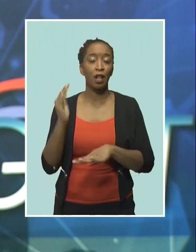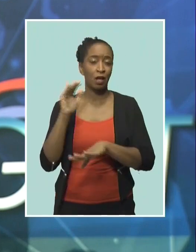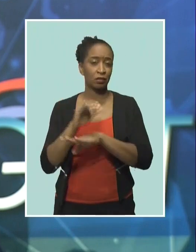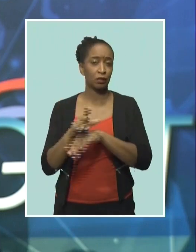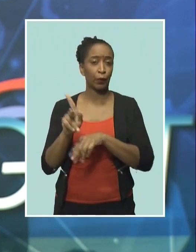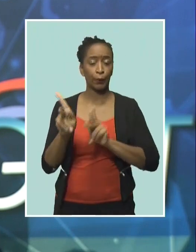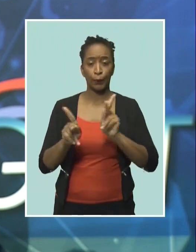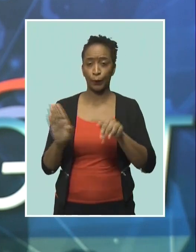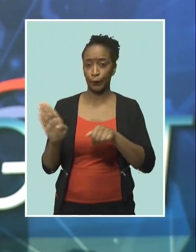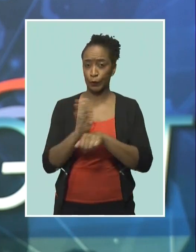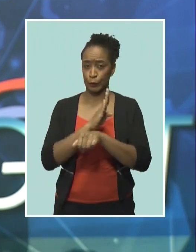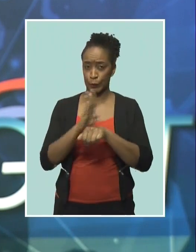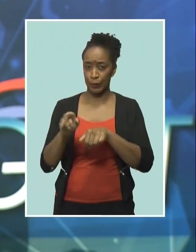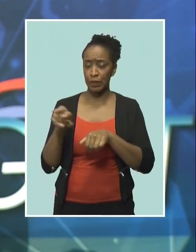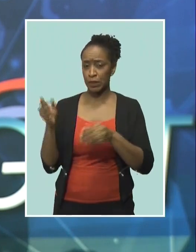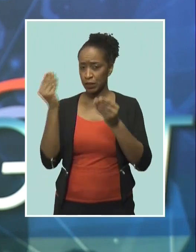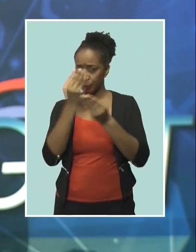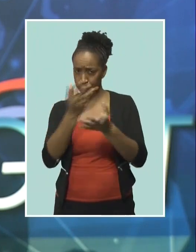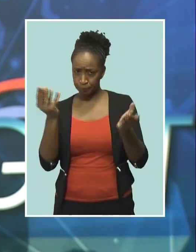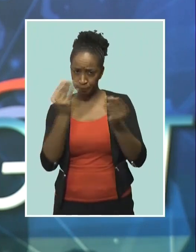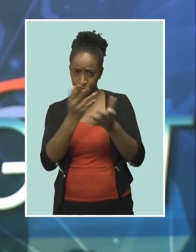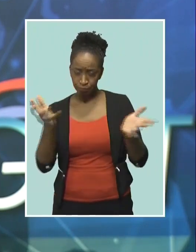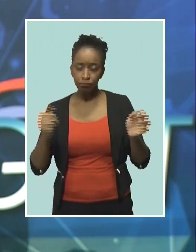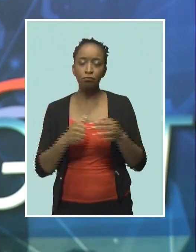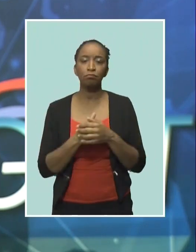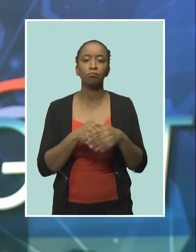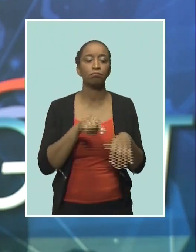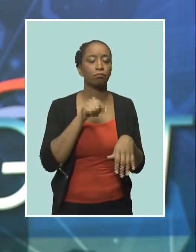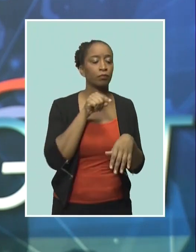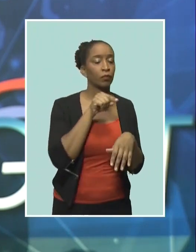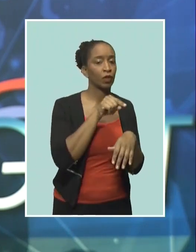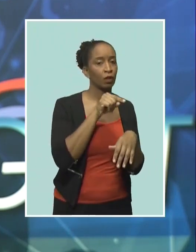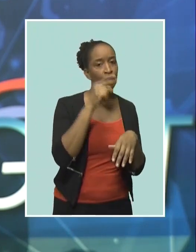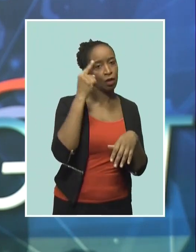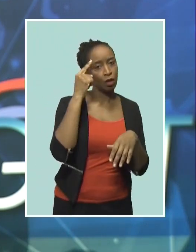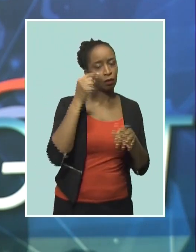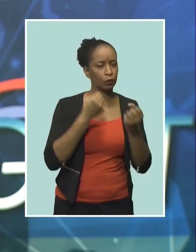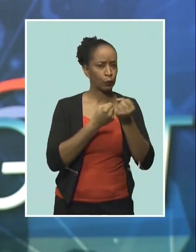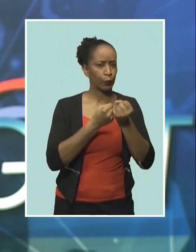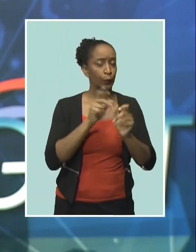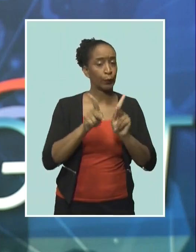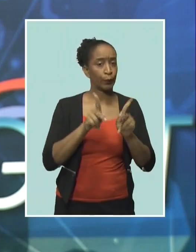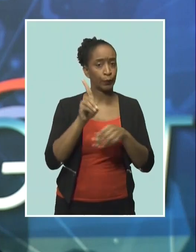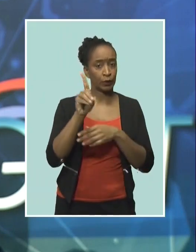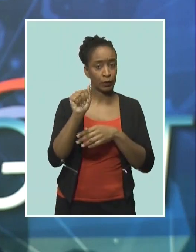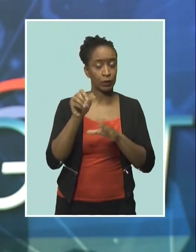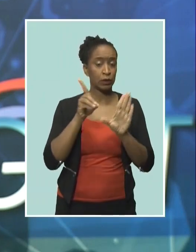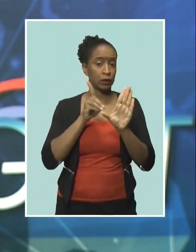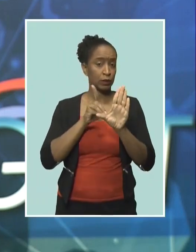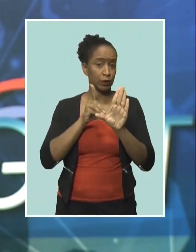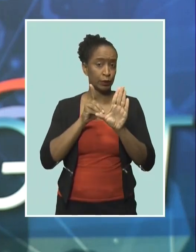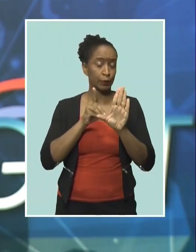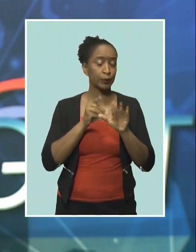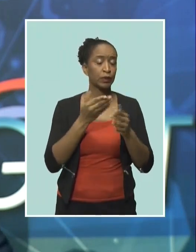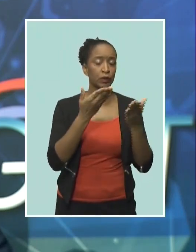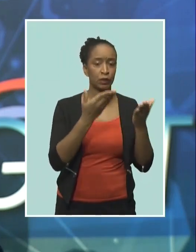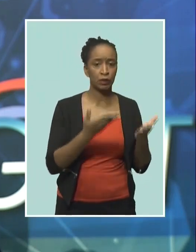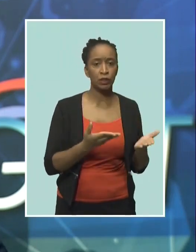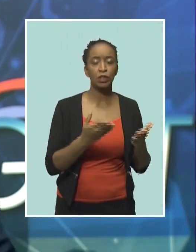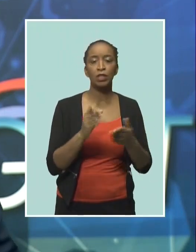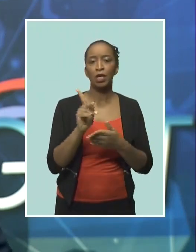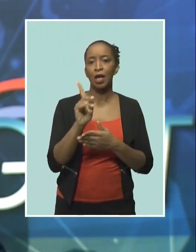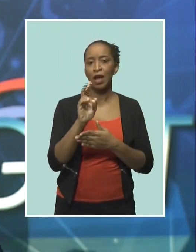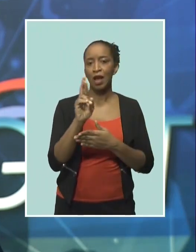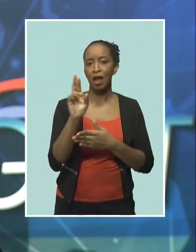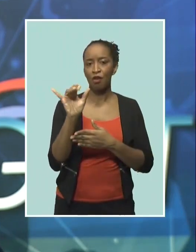Business. President of the Barbados Council for the Disabled and Constitution Reform Commission member, the Most Honorable Carrie Ann Eiffel, was there, and she